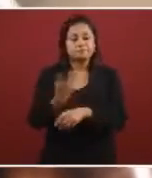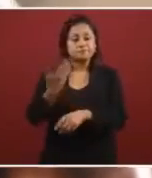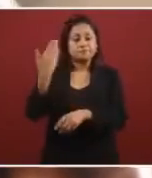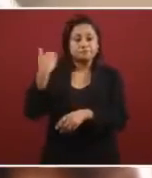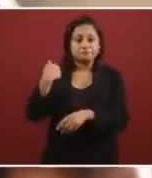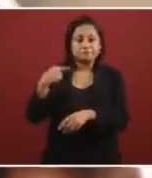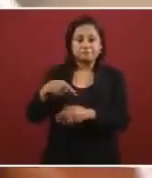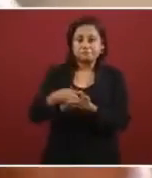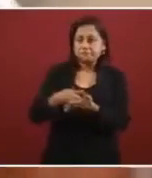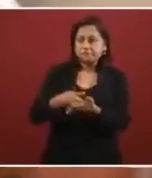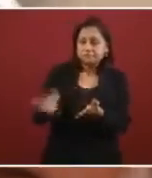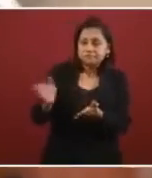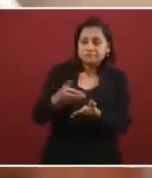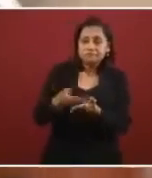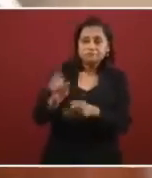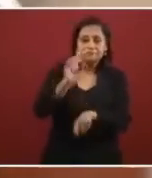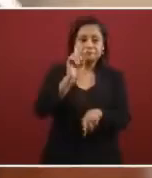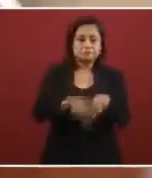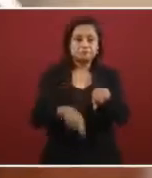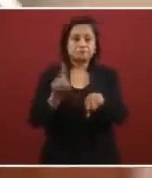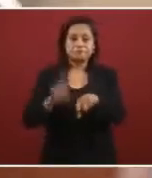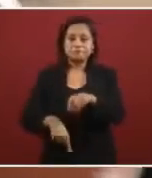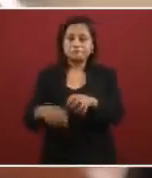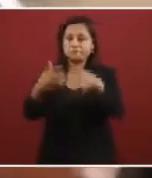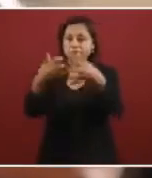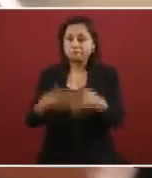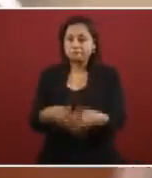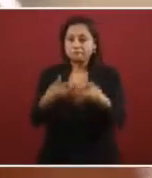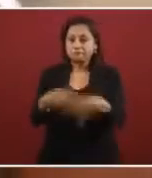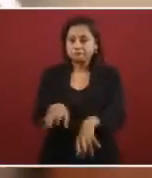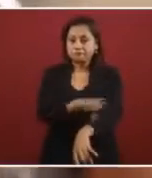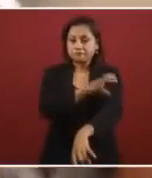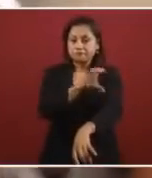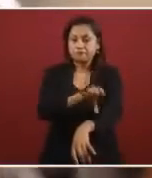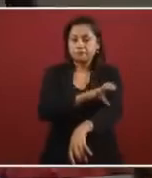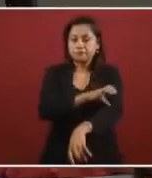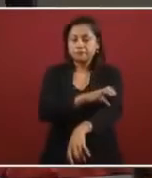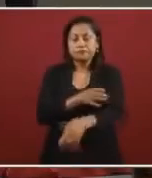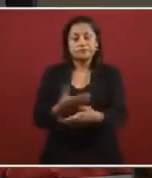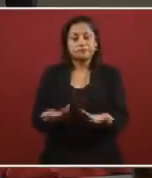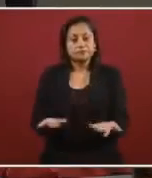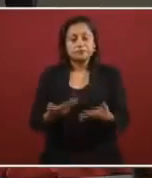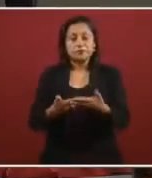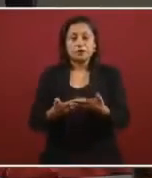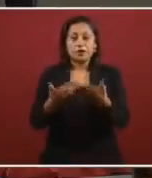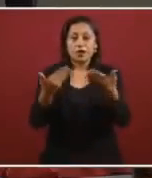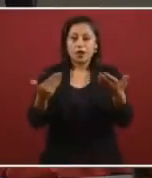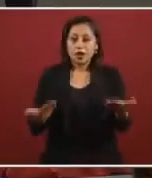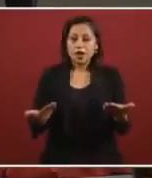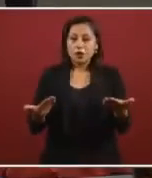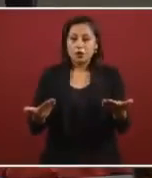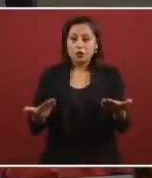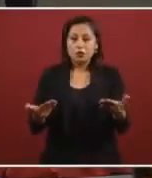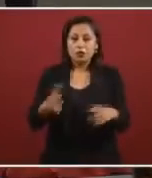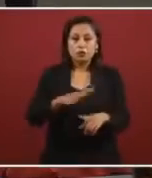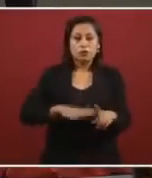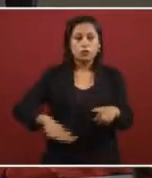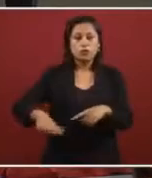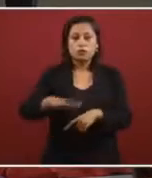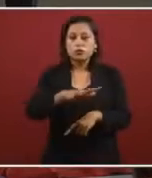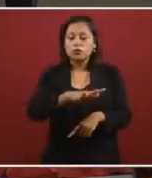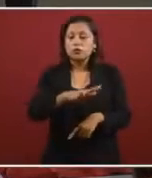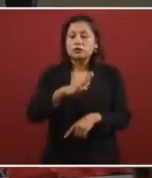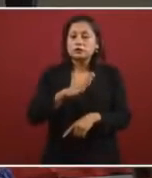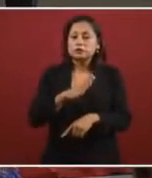dismantling of the electric sector. Actually, the public,